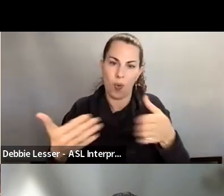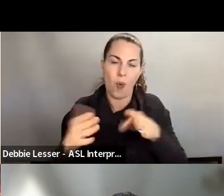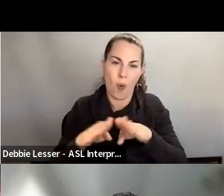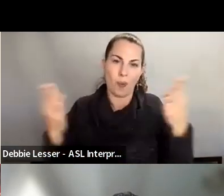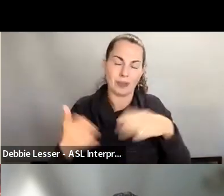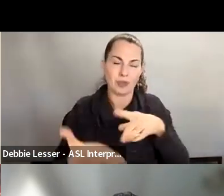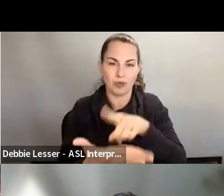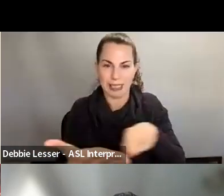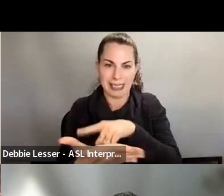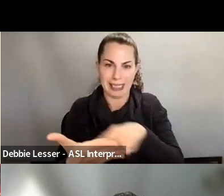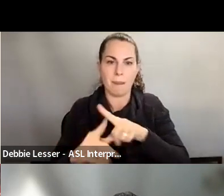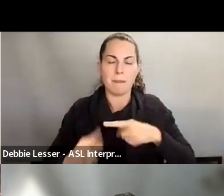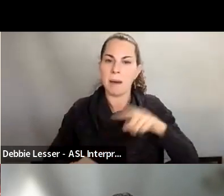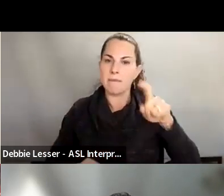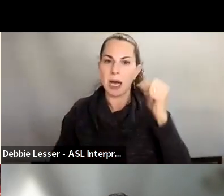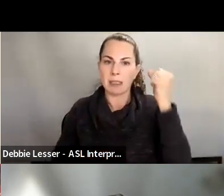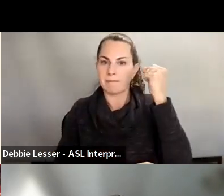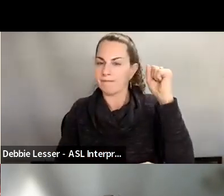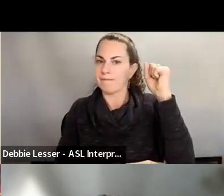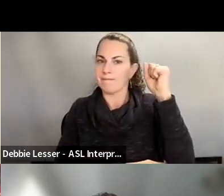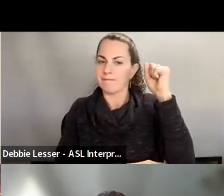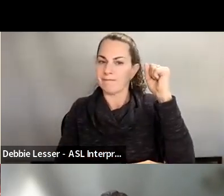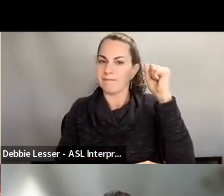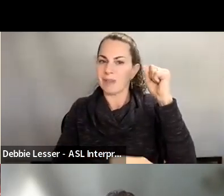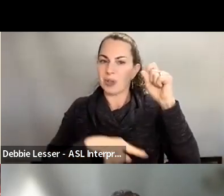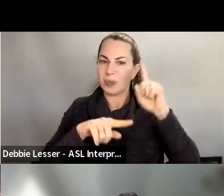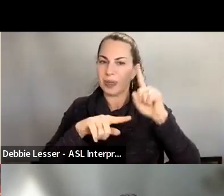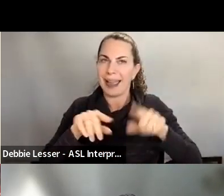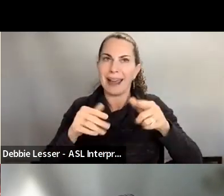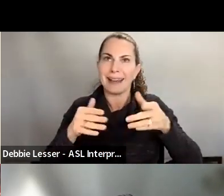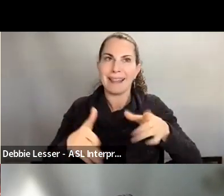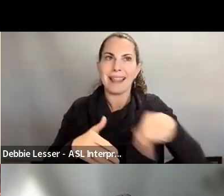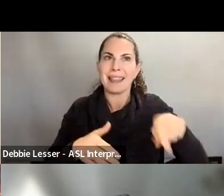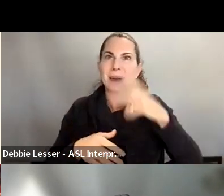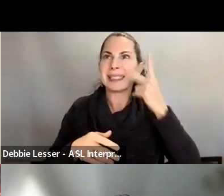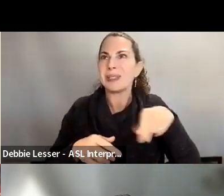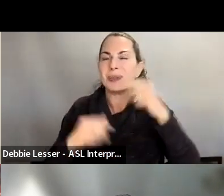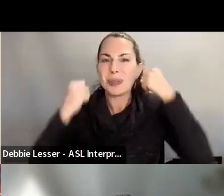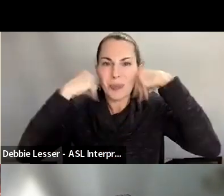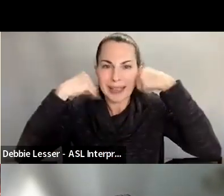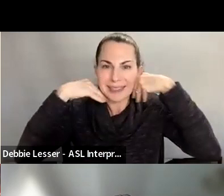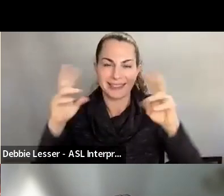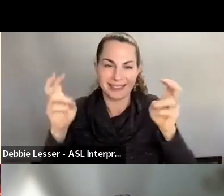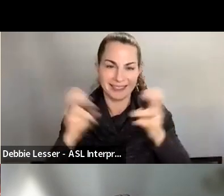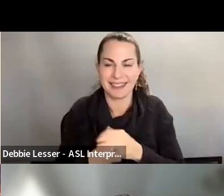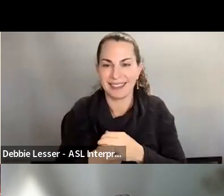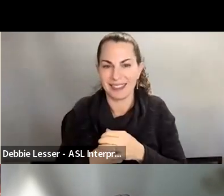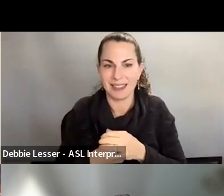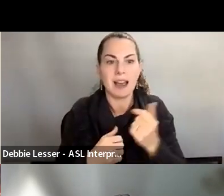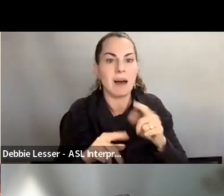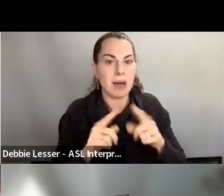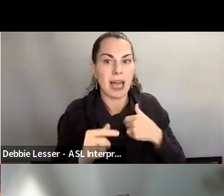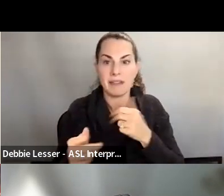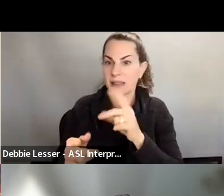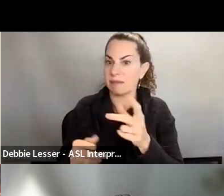let them see you sweat. Okay, you got to just hold your ground, but getting champions like Dr. Tucker, having webinars